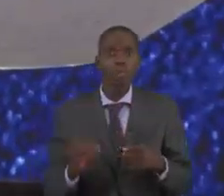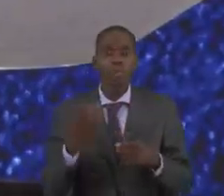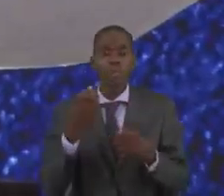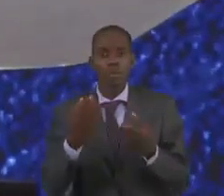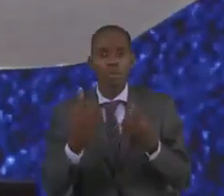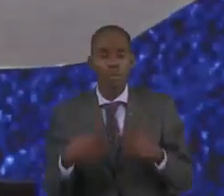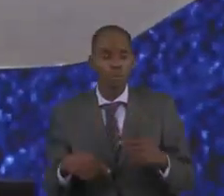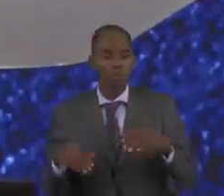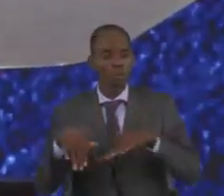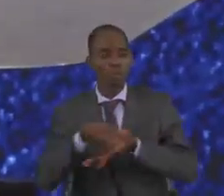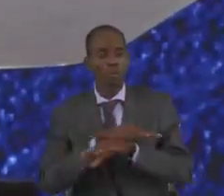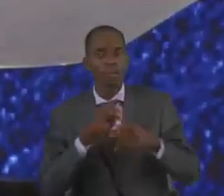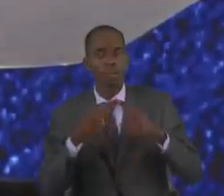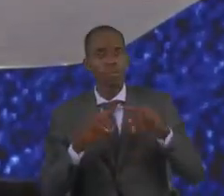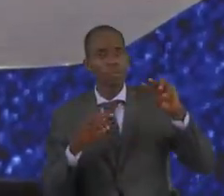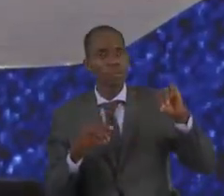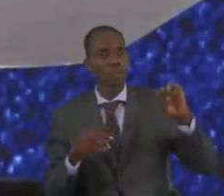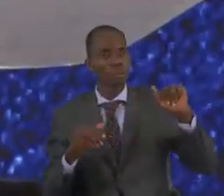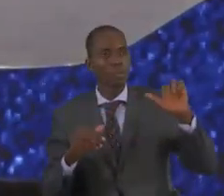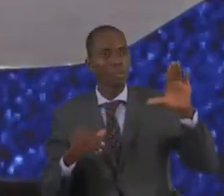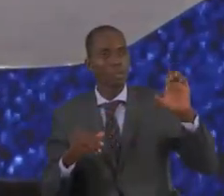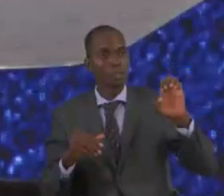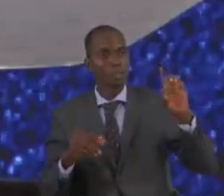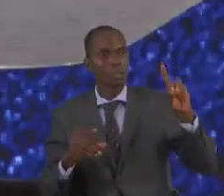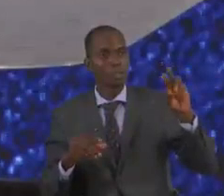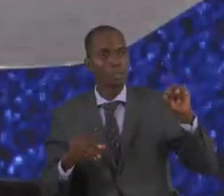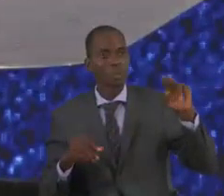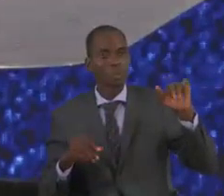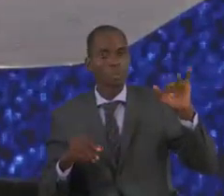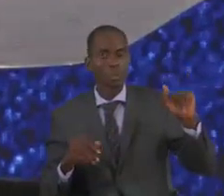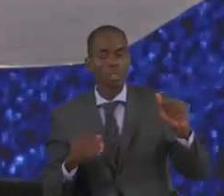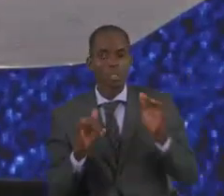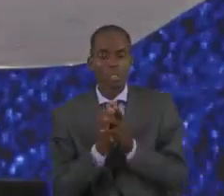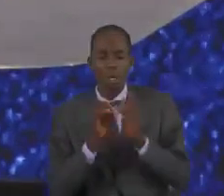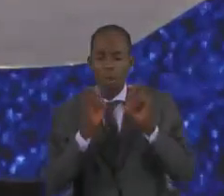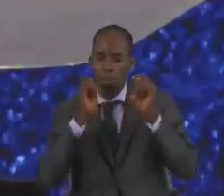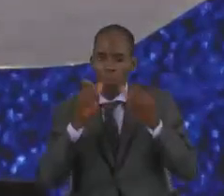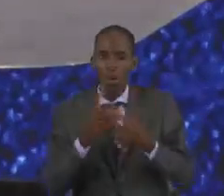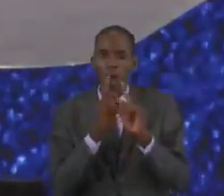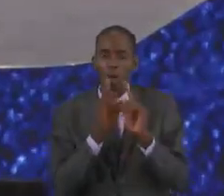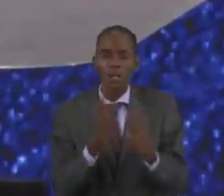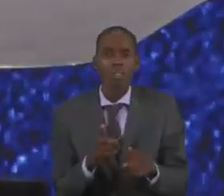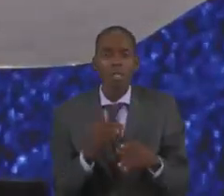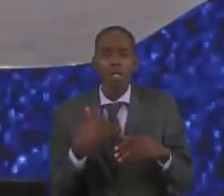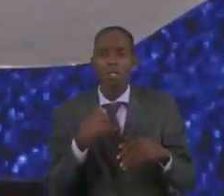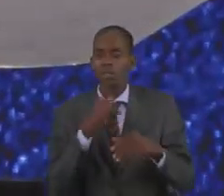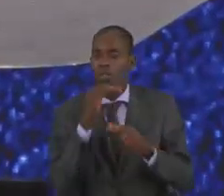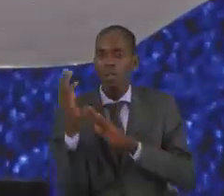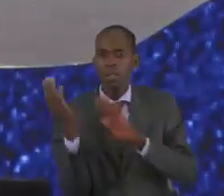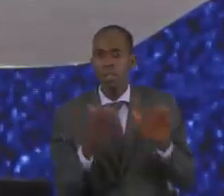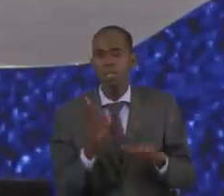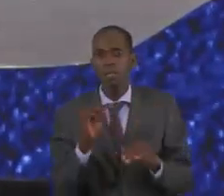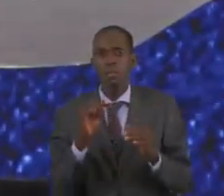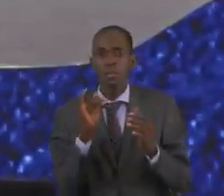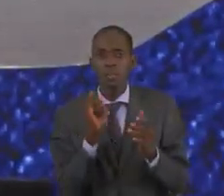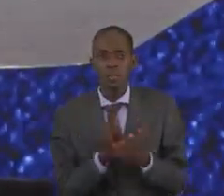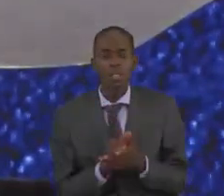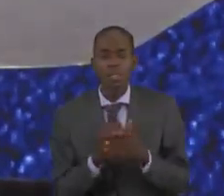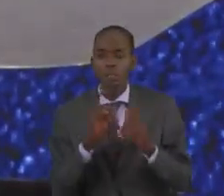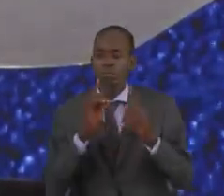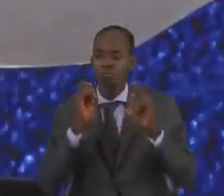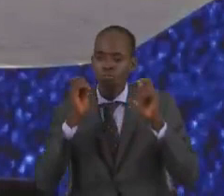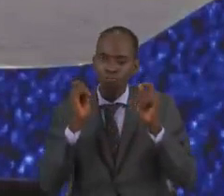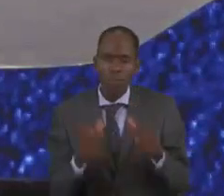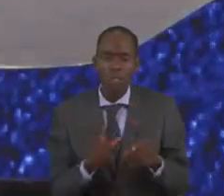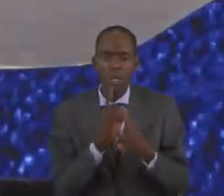over to Macedonia and help us. That prompt obedience had not left him, that implicit